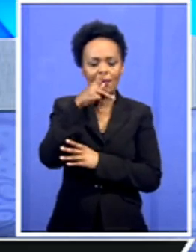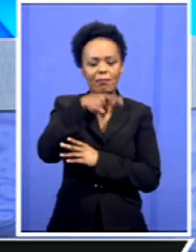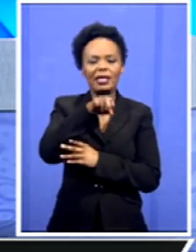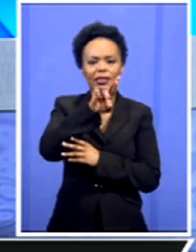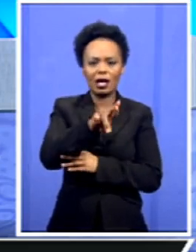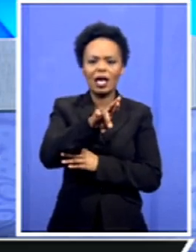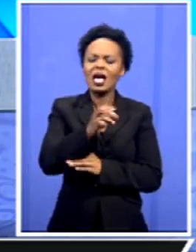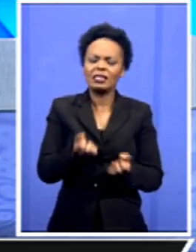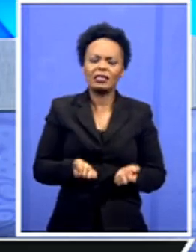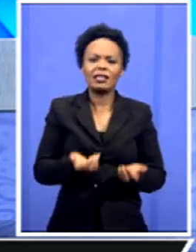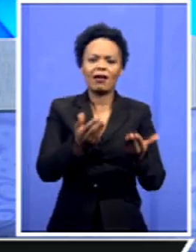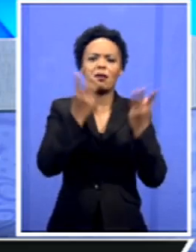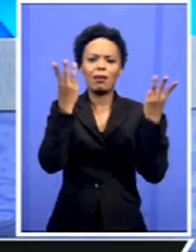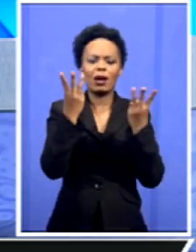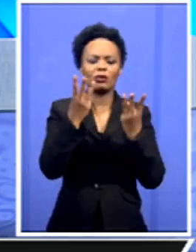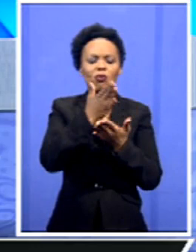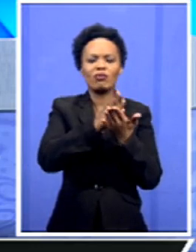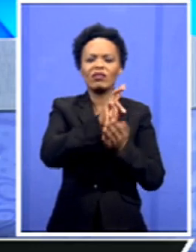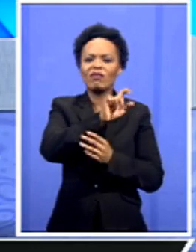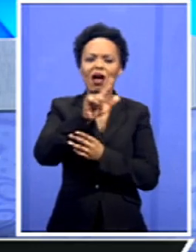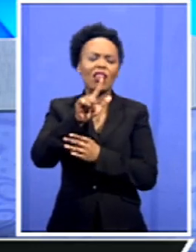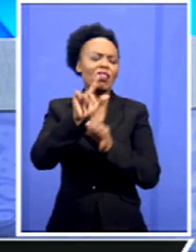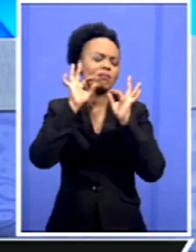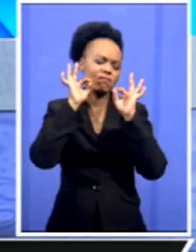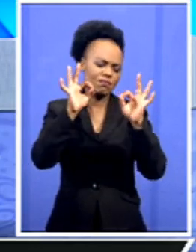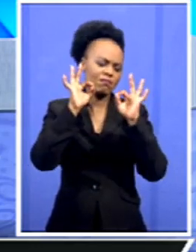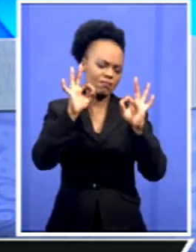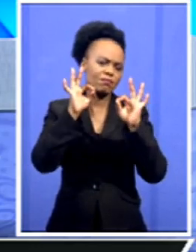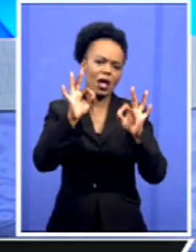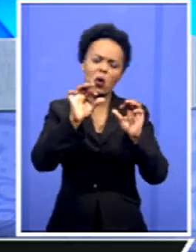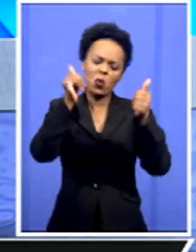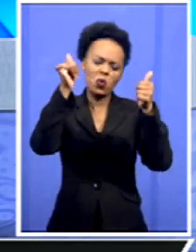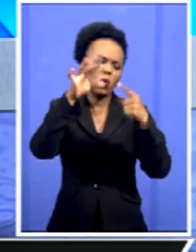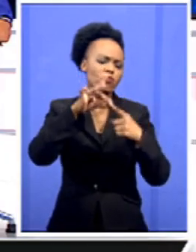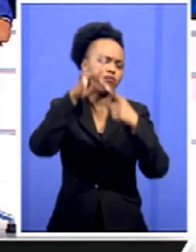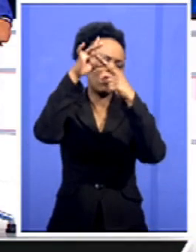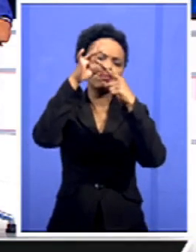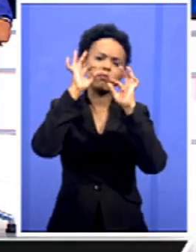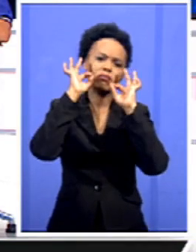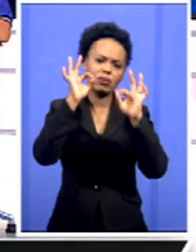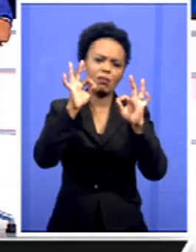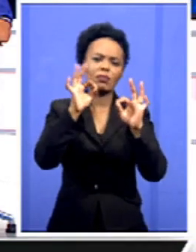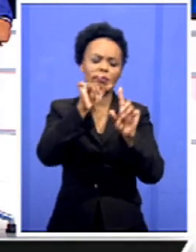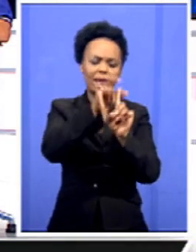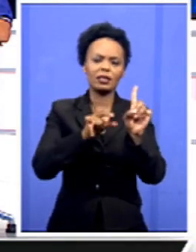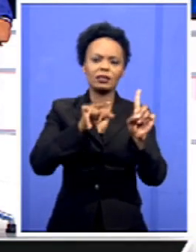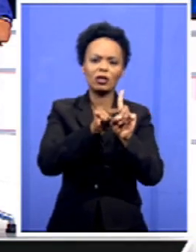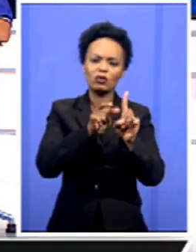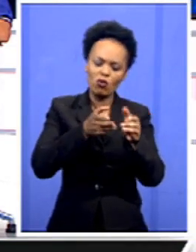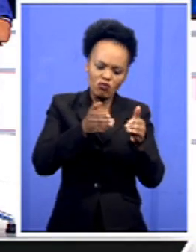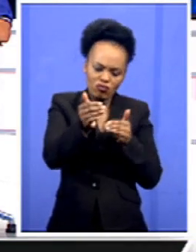Texera. And I know he is the ideal candidate to run this area. He has been